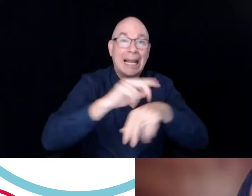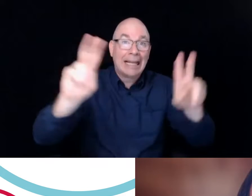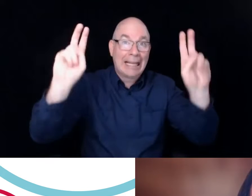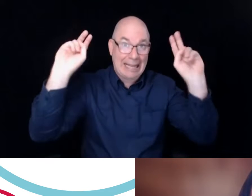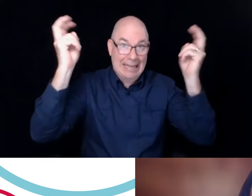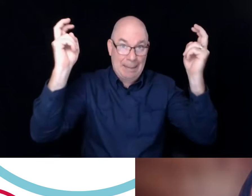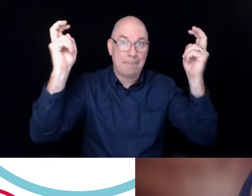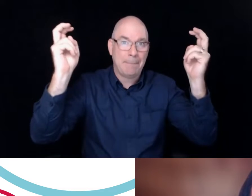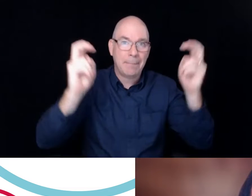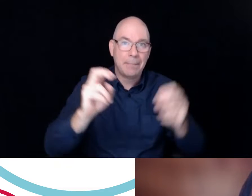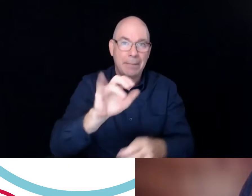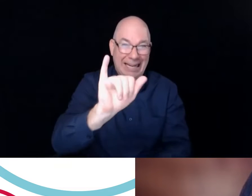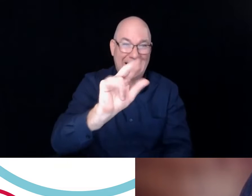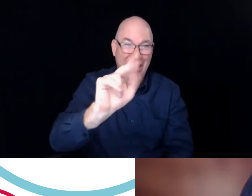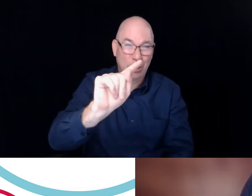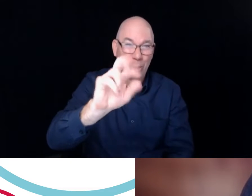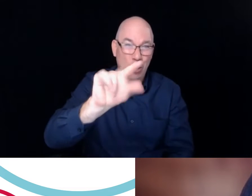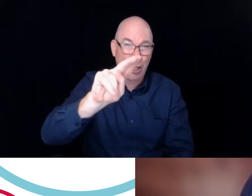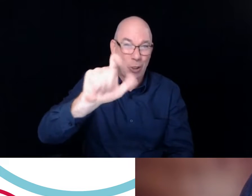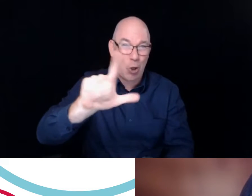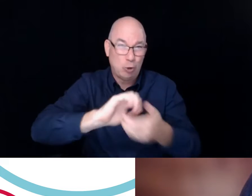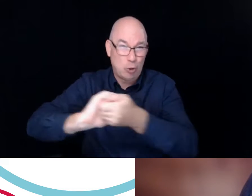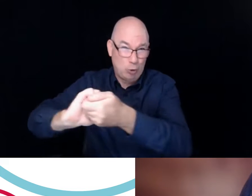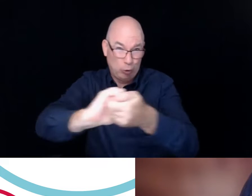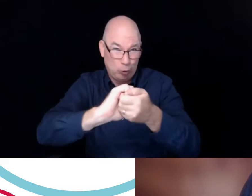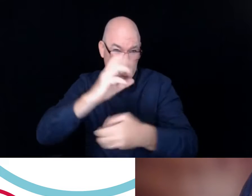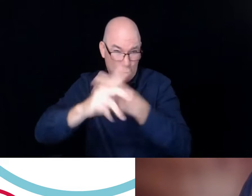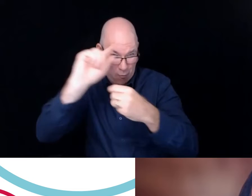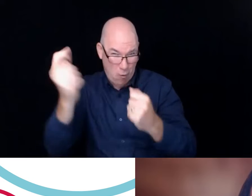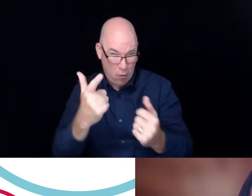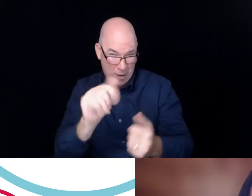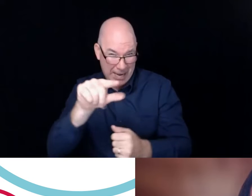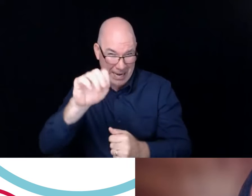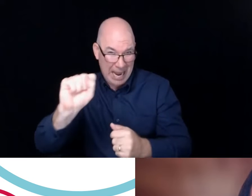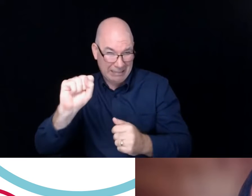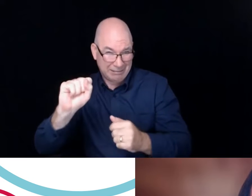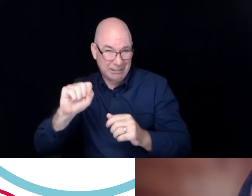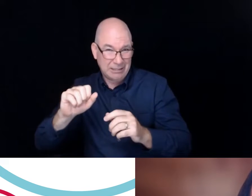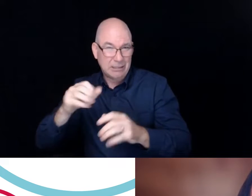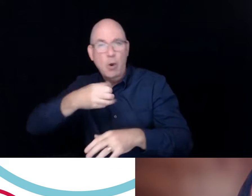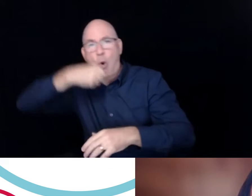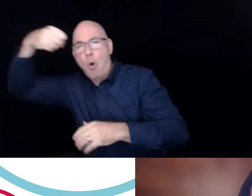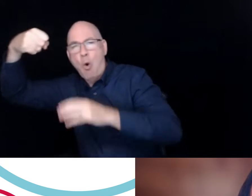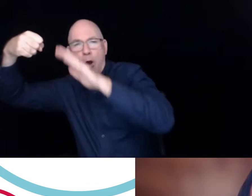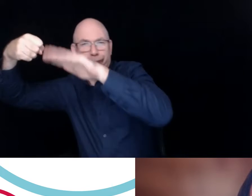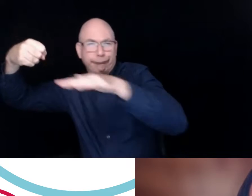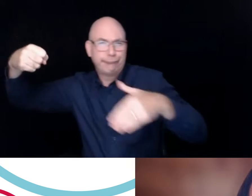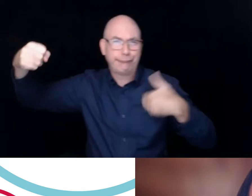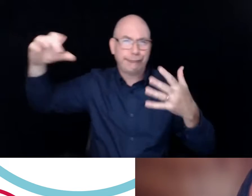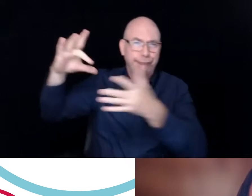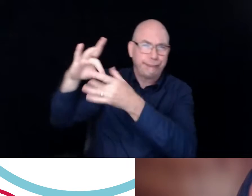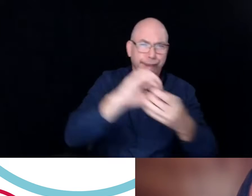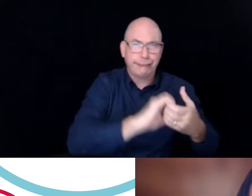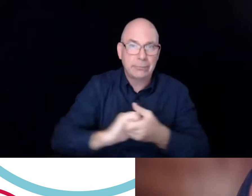year is Intergenerational Solidarity, creating a world for all ages, which highlights how age-related barriers deeply impact